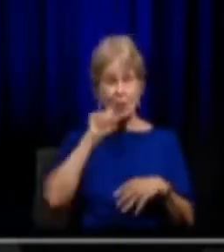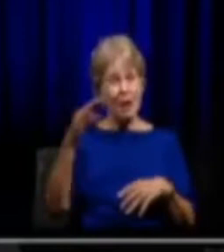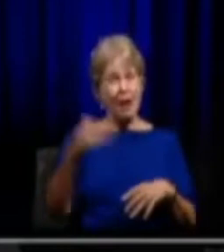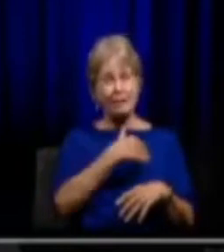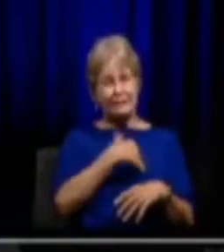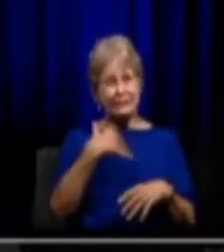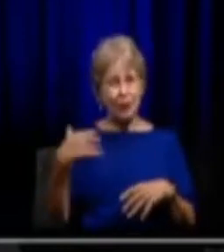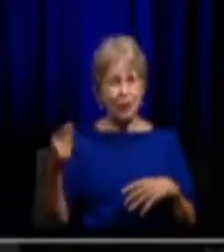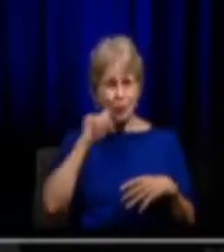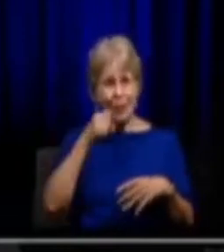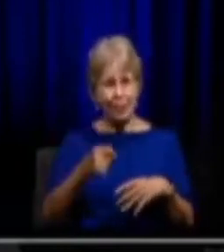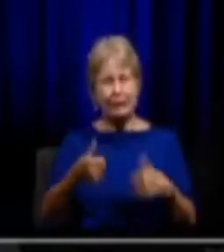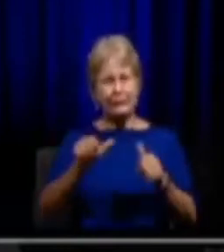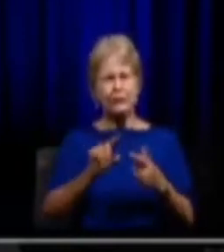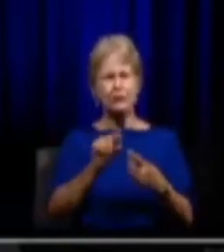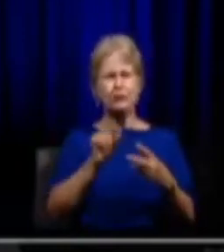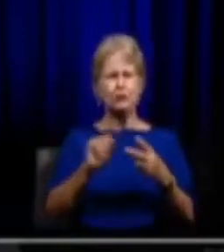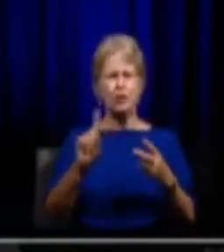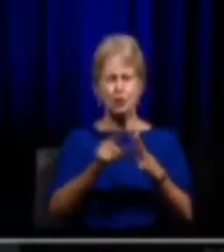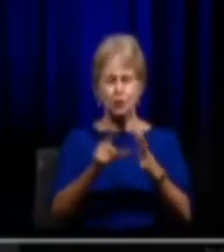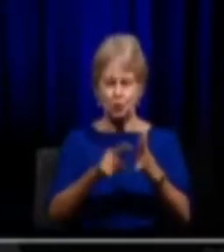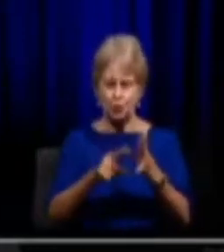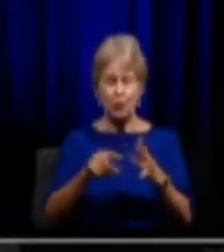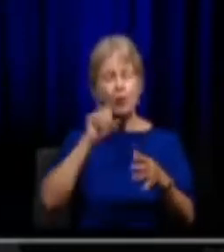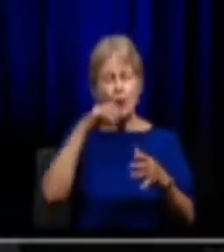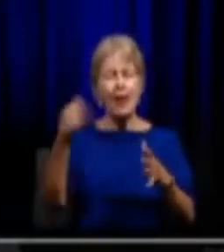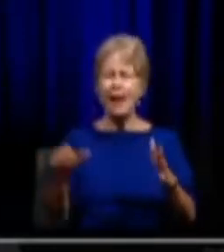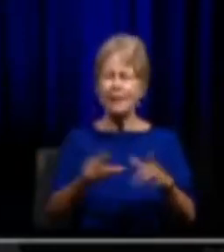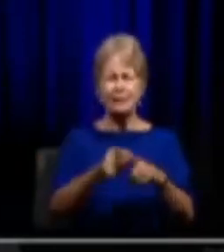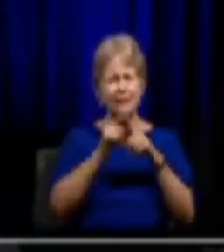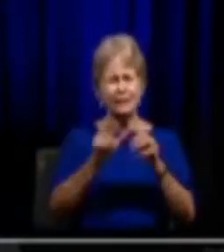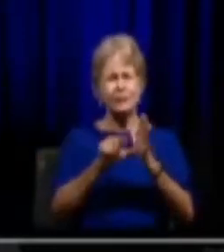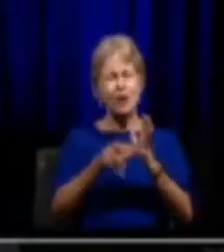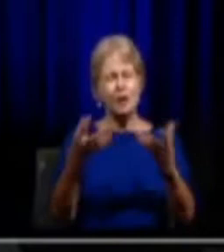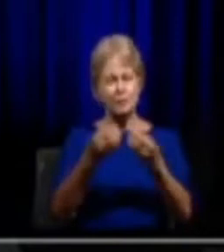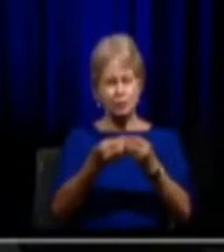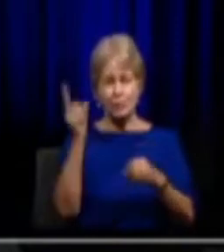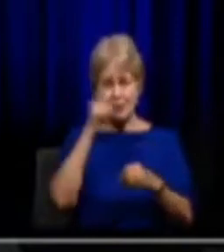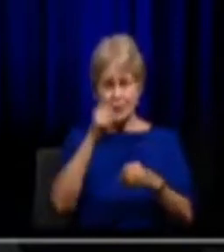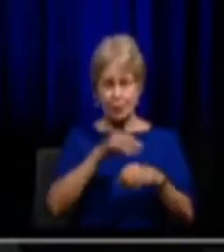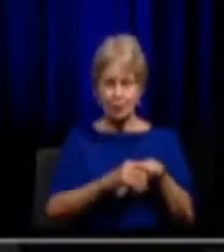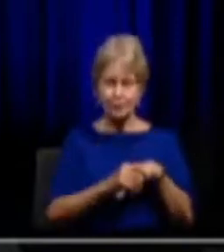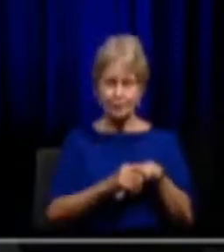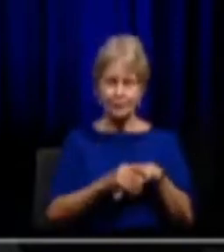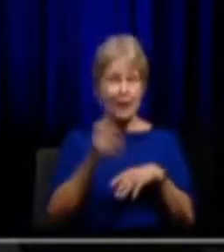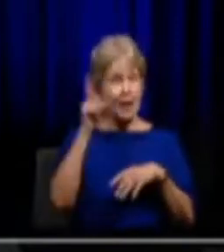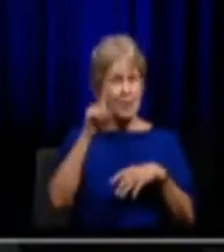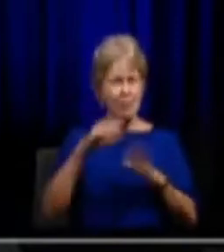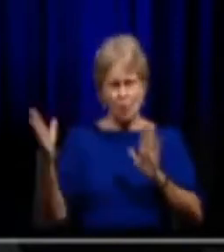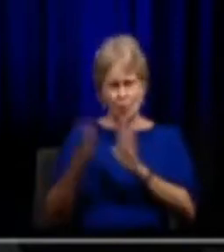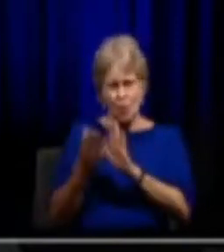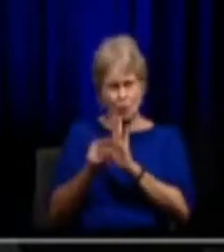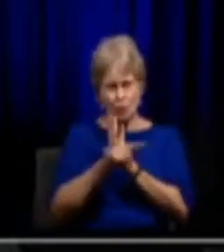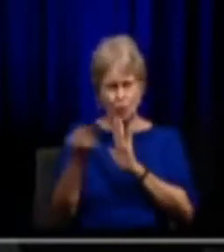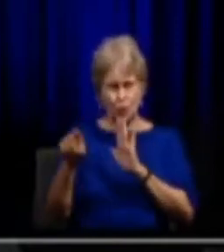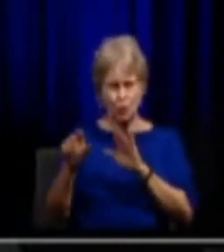offense. You will have to go through tough times with people. Those closest to you, you might have conflict with over big